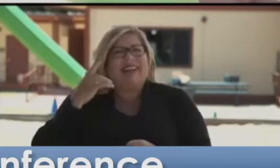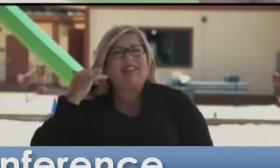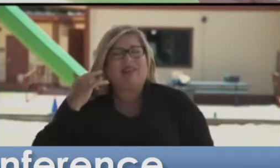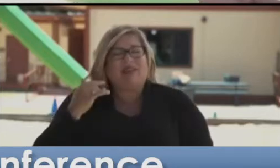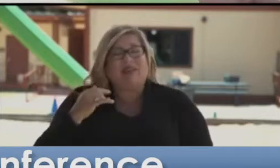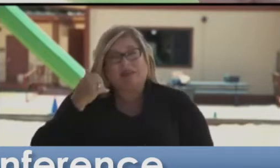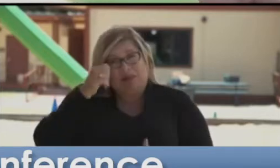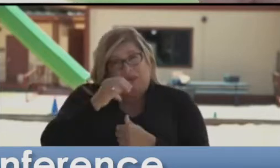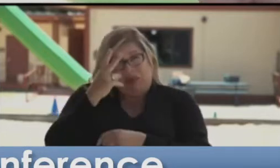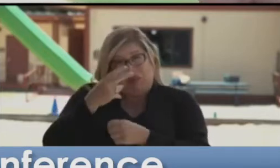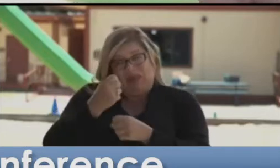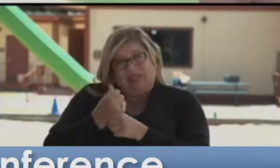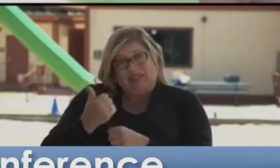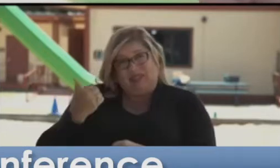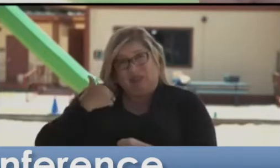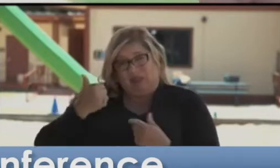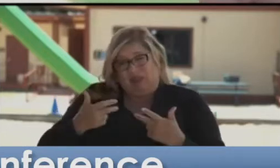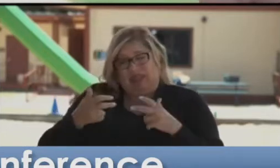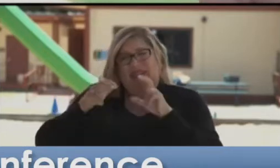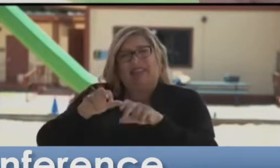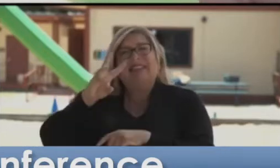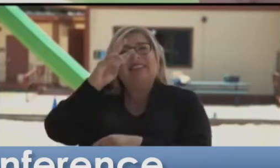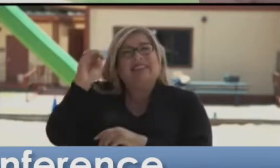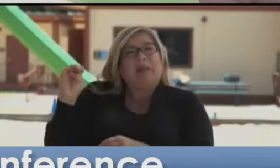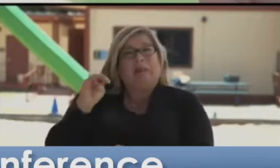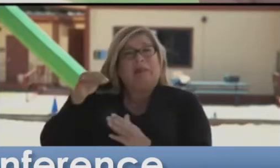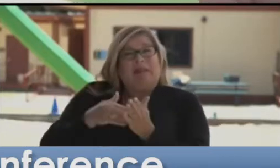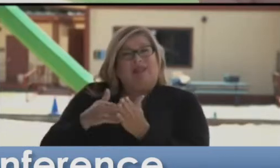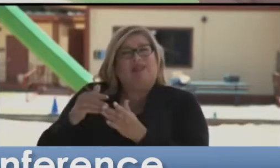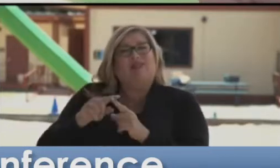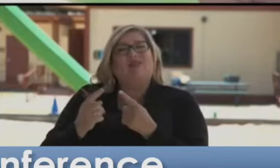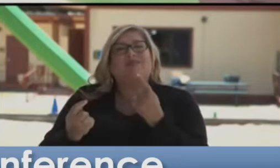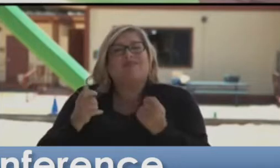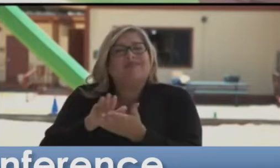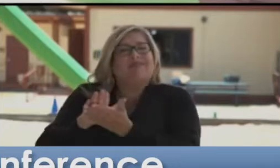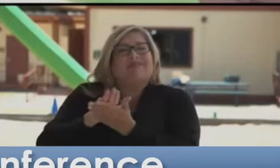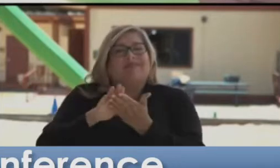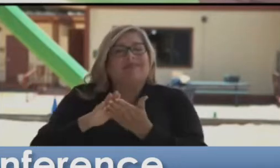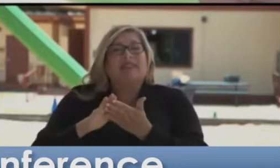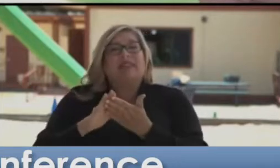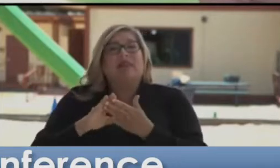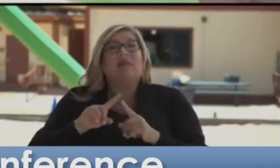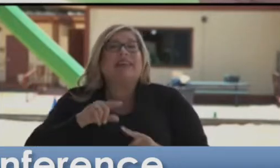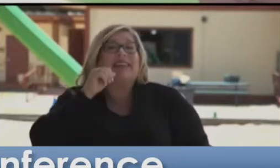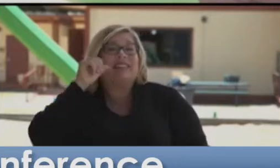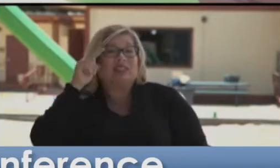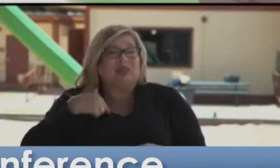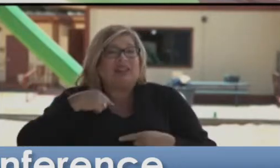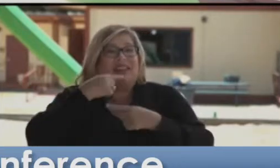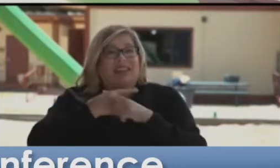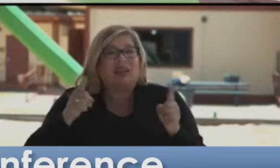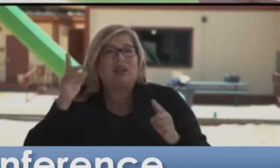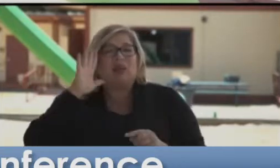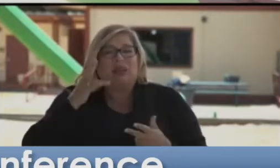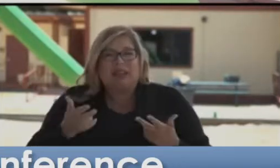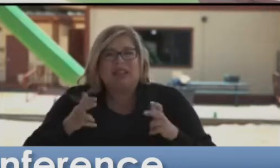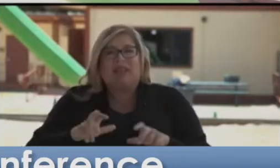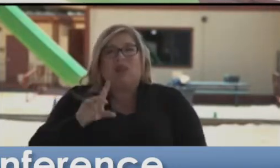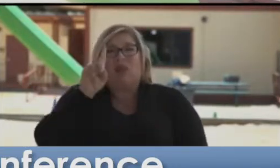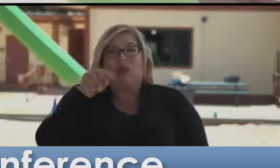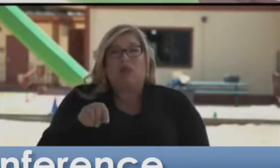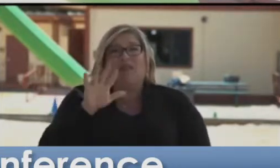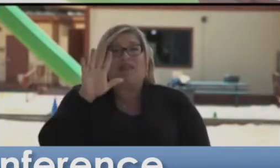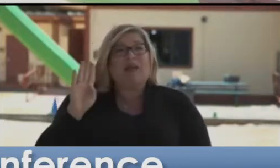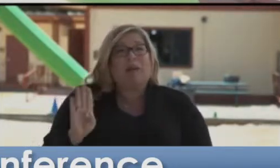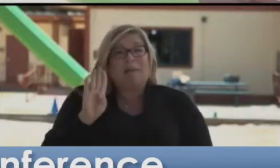million to invest in litter removal statewide. The announcement we made yesterday was $1.5 billion to not